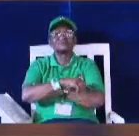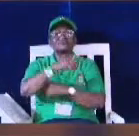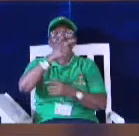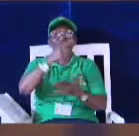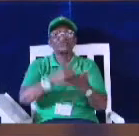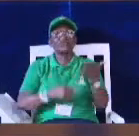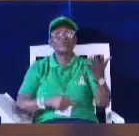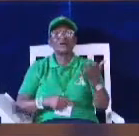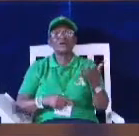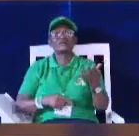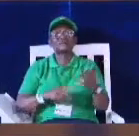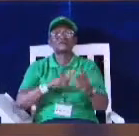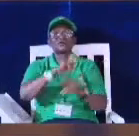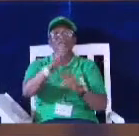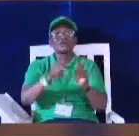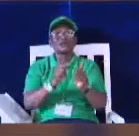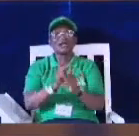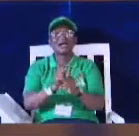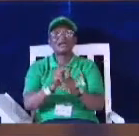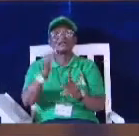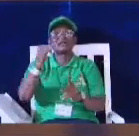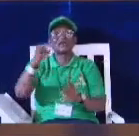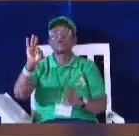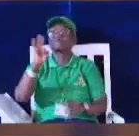what kind of food